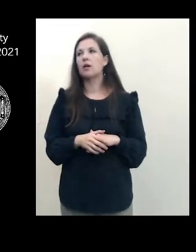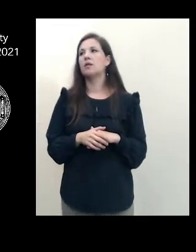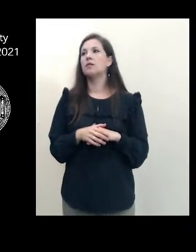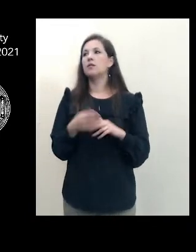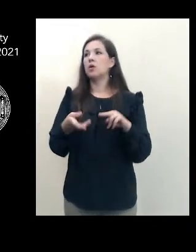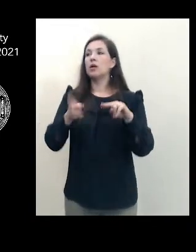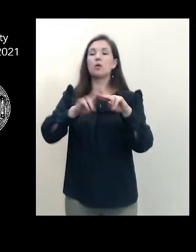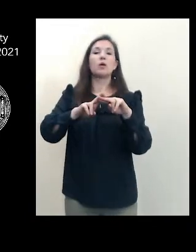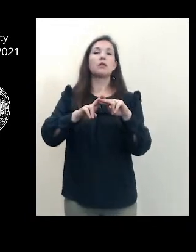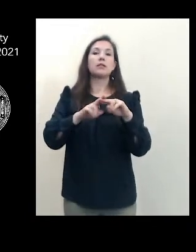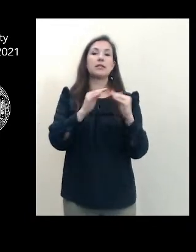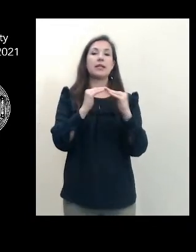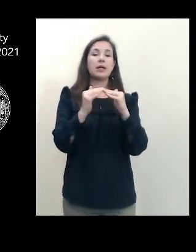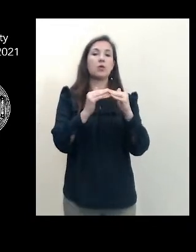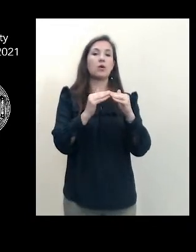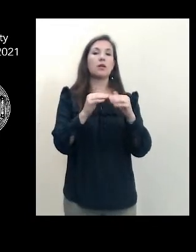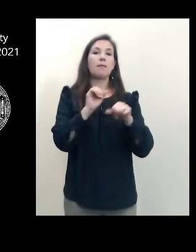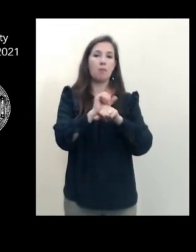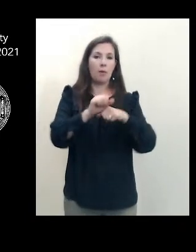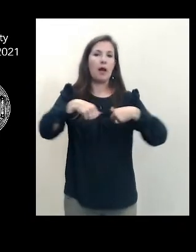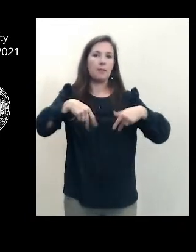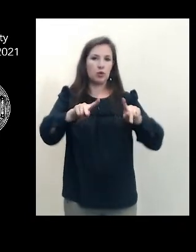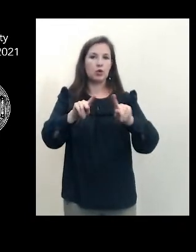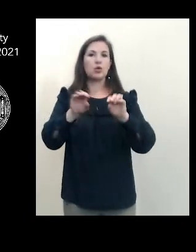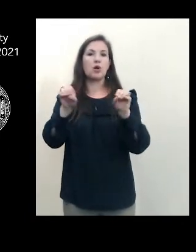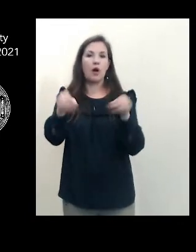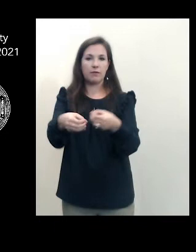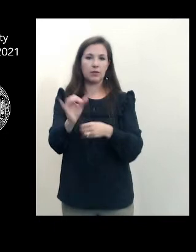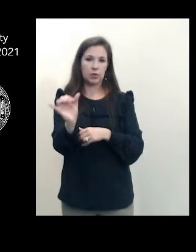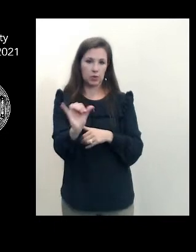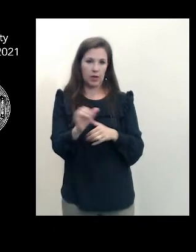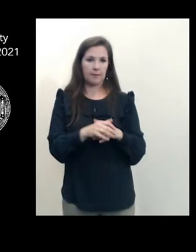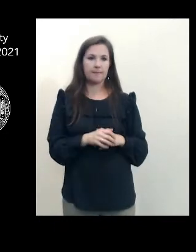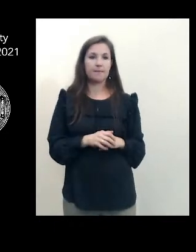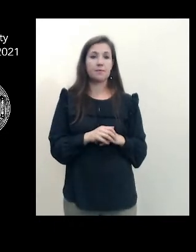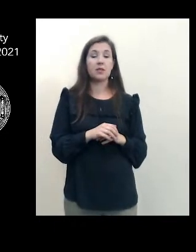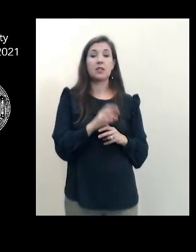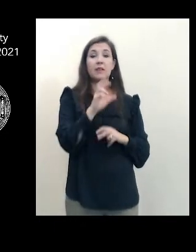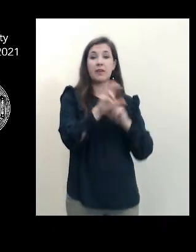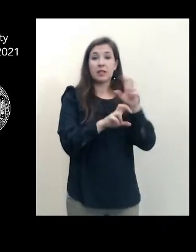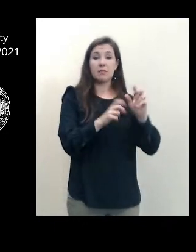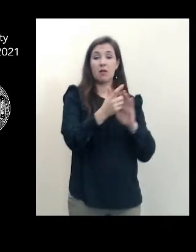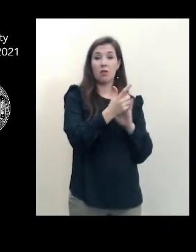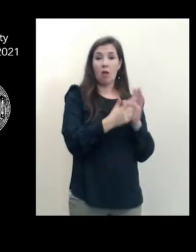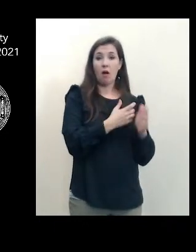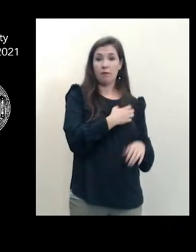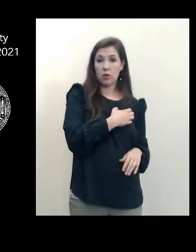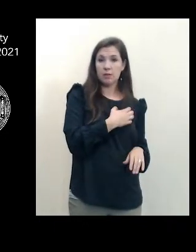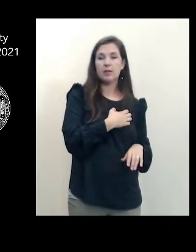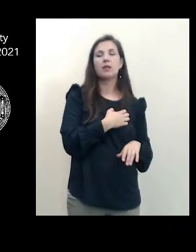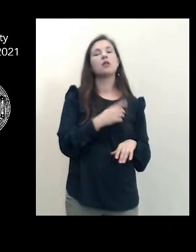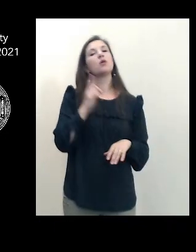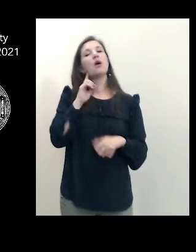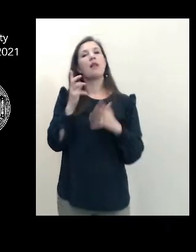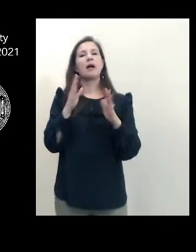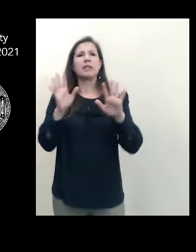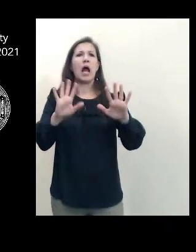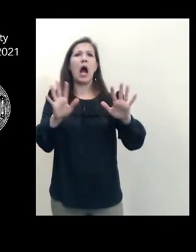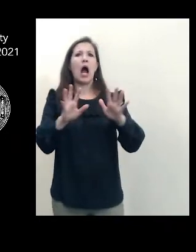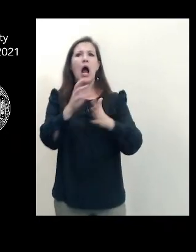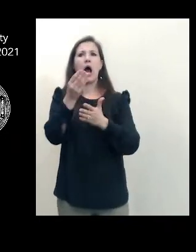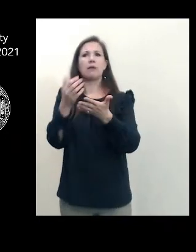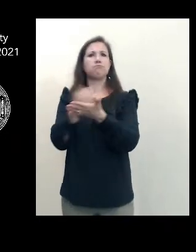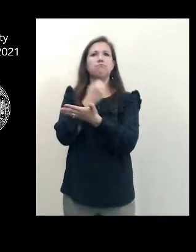increase in the Equal Employment Opportunity Office as well. We're investing in law enforcement. You often hear a lot about defund the police. One